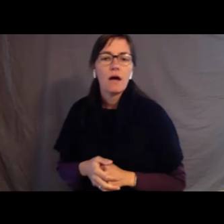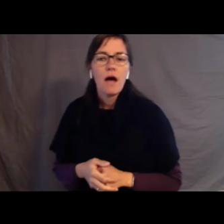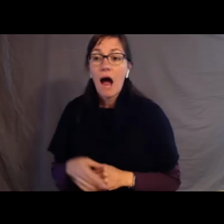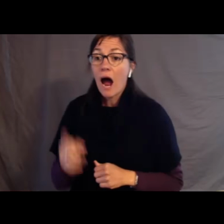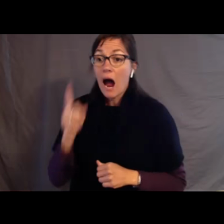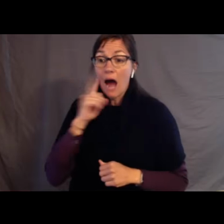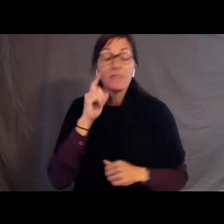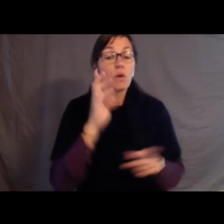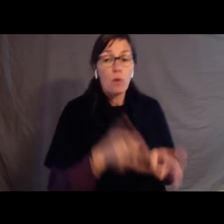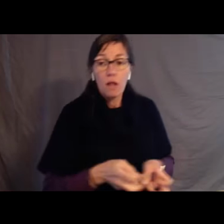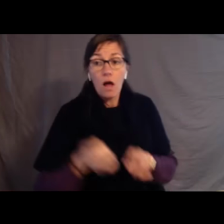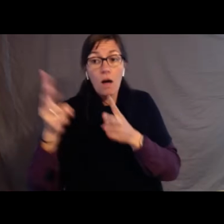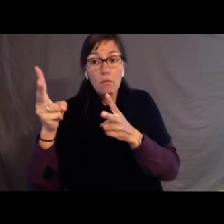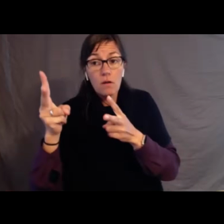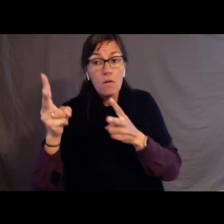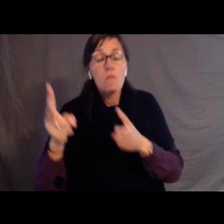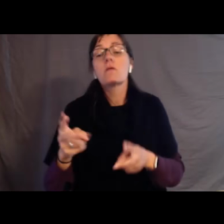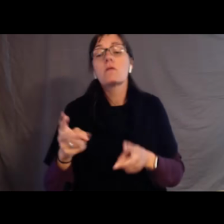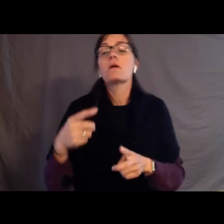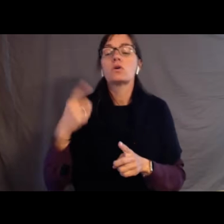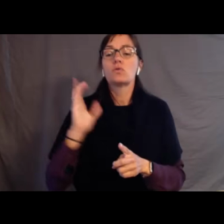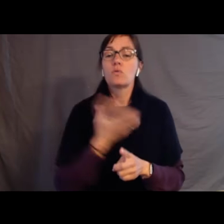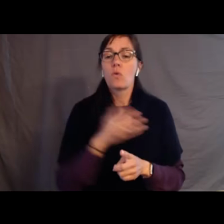in the recording.